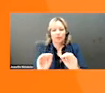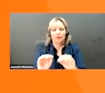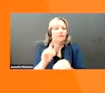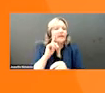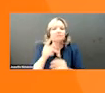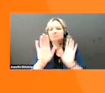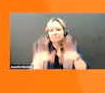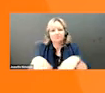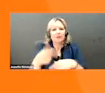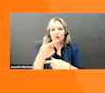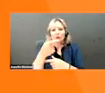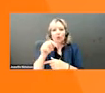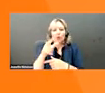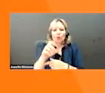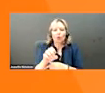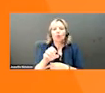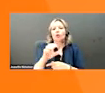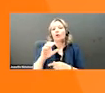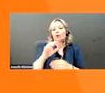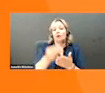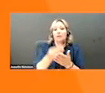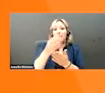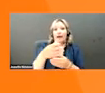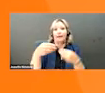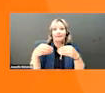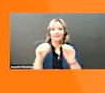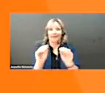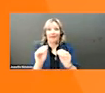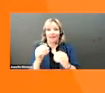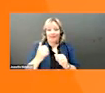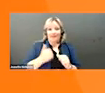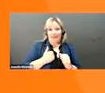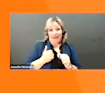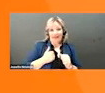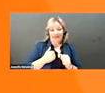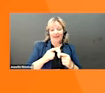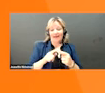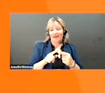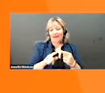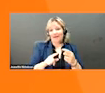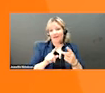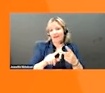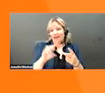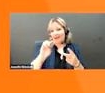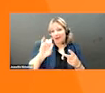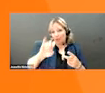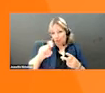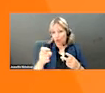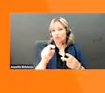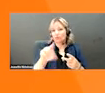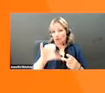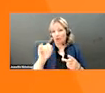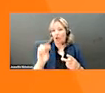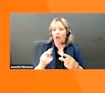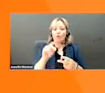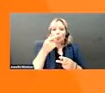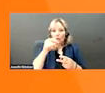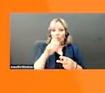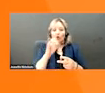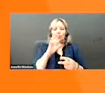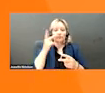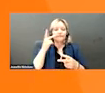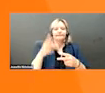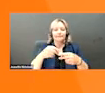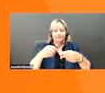Sell Canada and Mercs.com, those are the big federal ones. The other thing you can do is look at